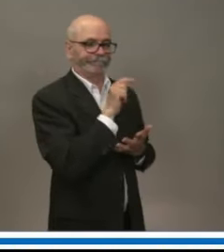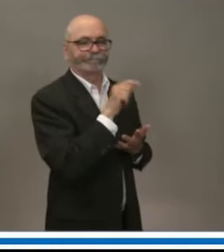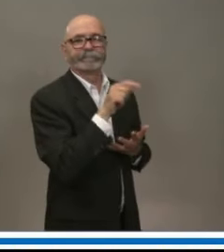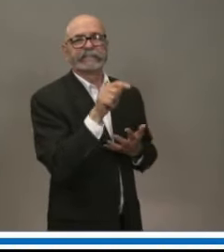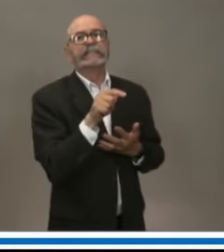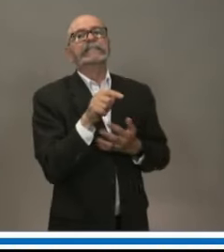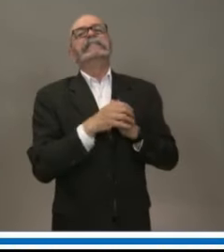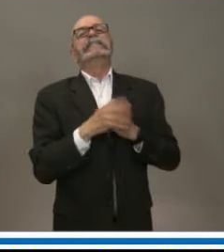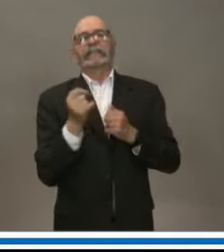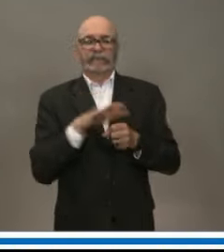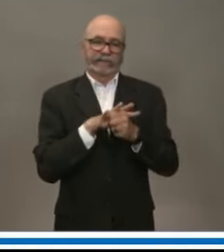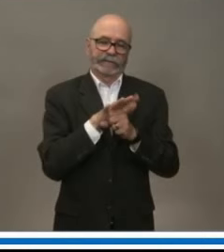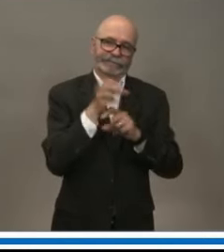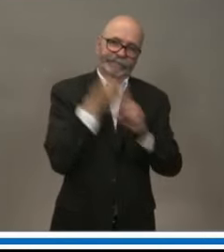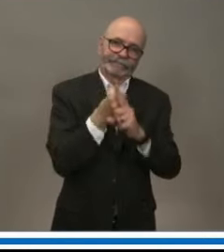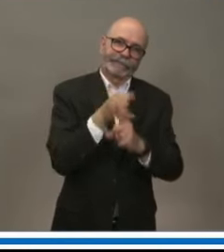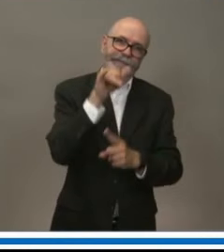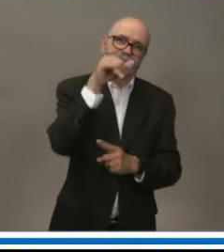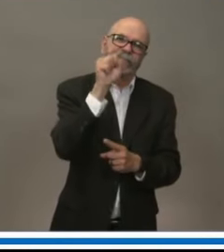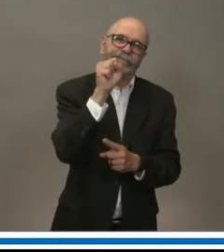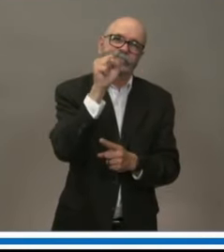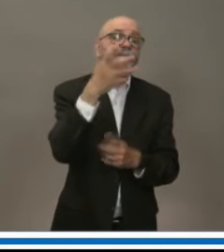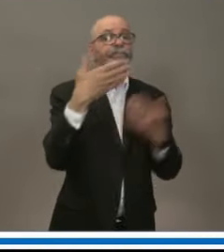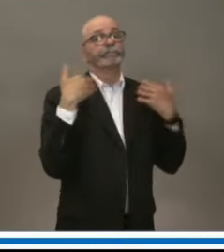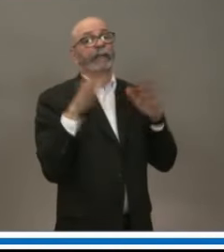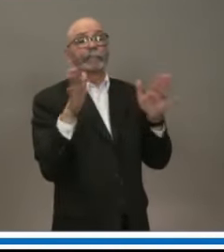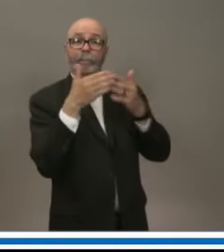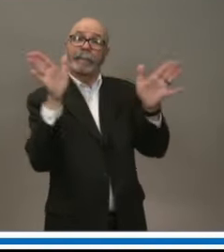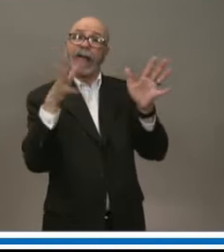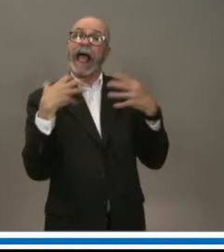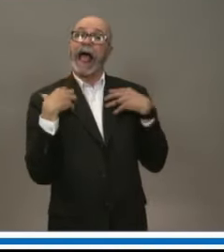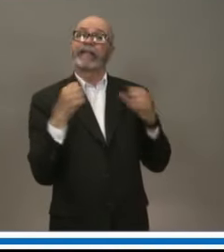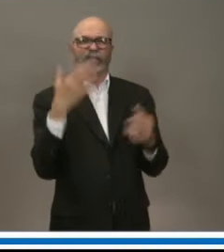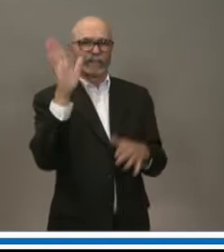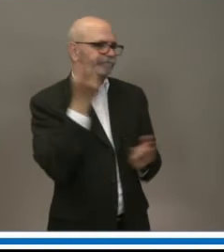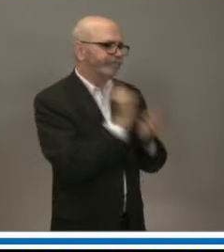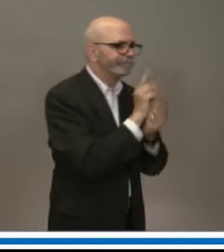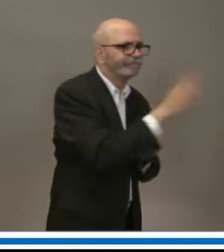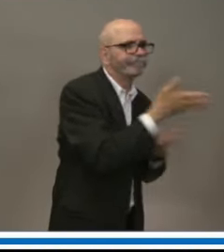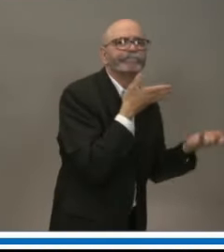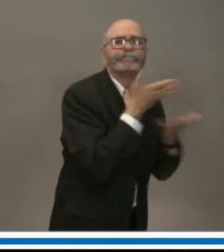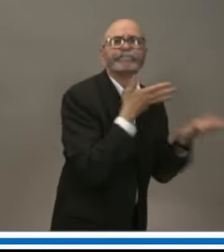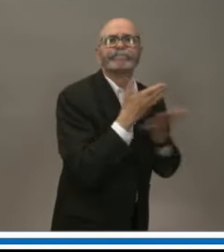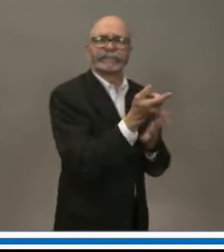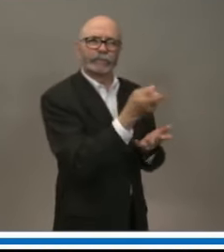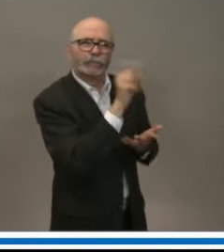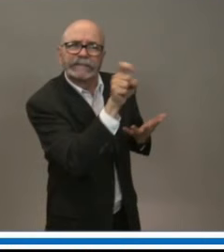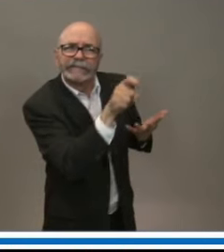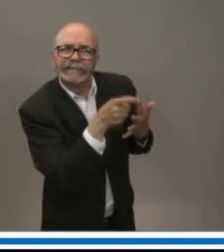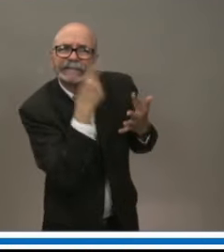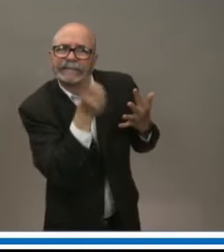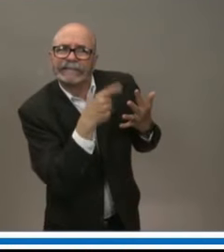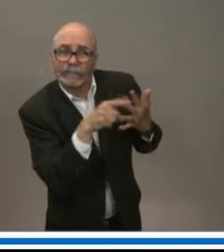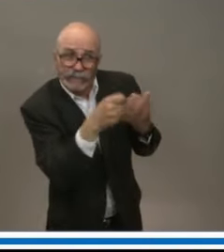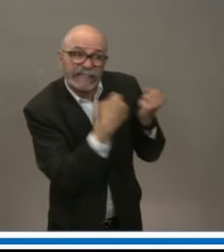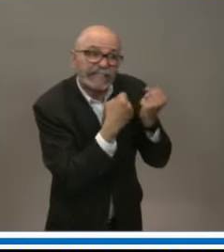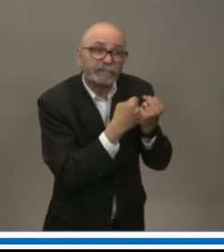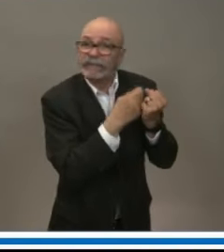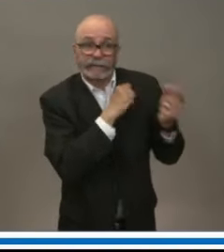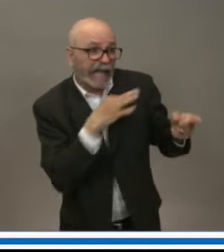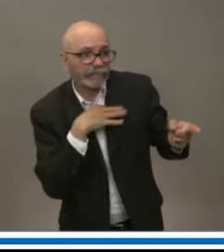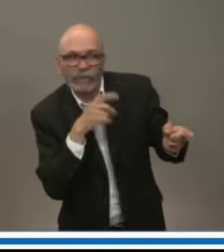out to Northwood to find out what is required, whether it is support staff, nursing staff, cleaning staff, whatever is required to help